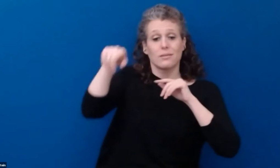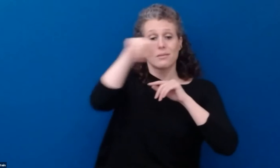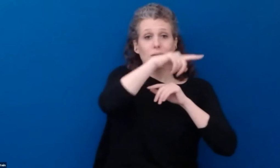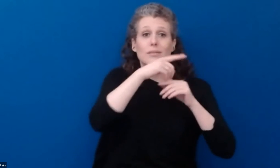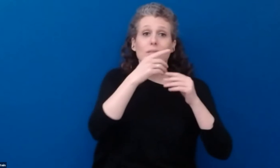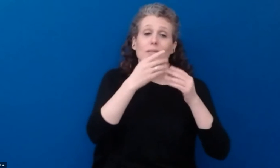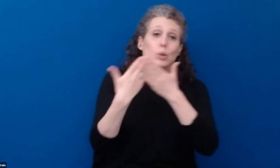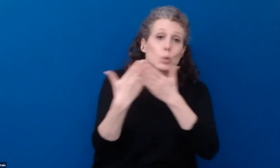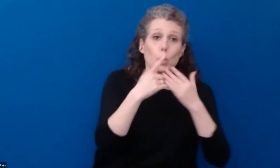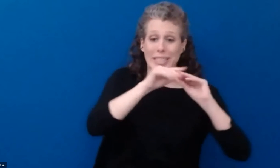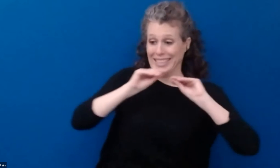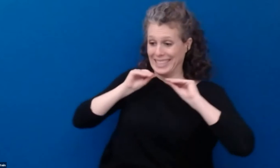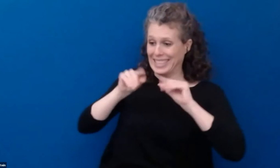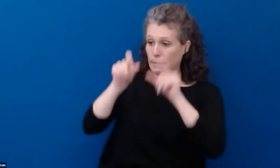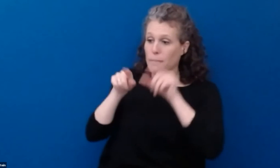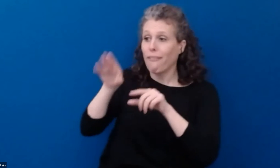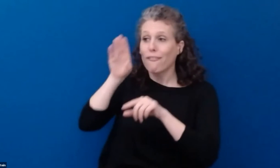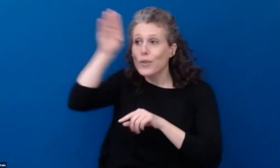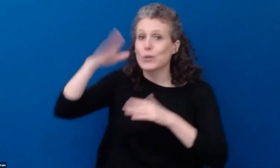to